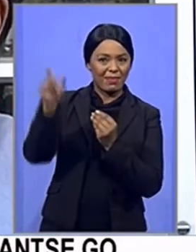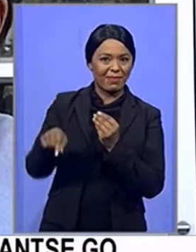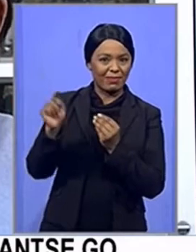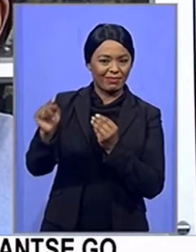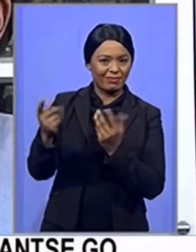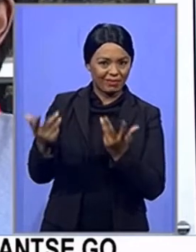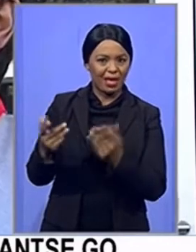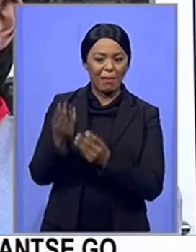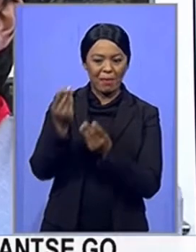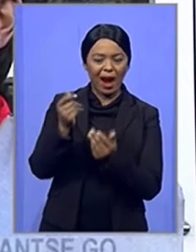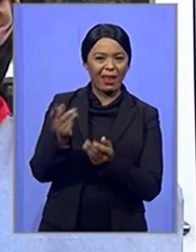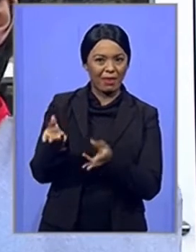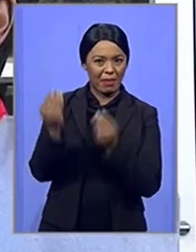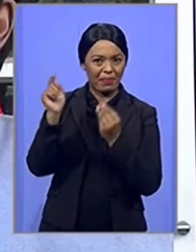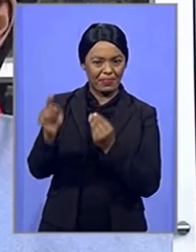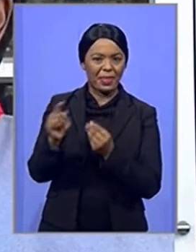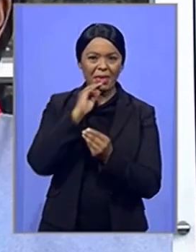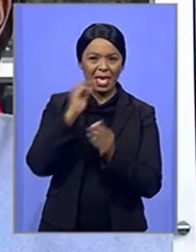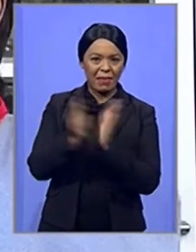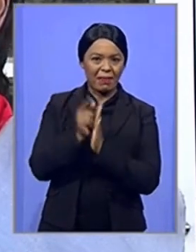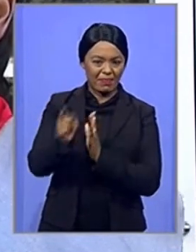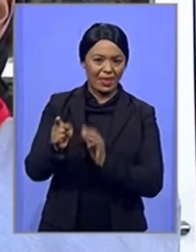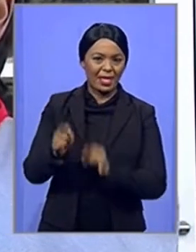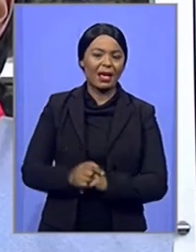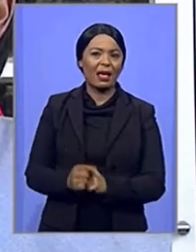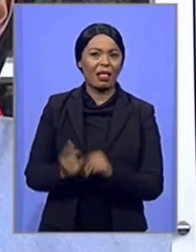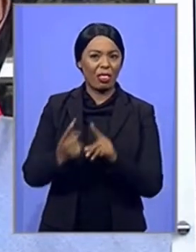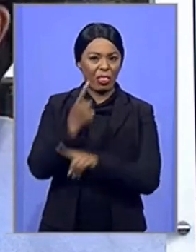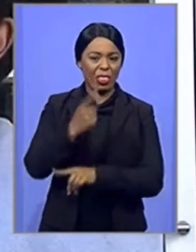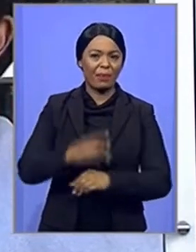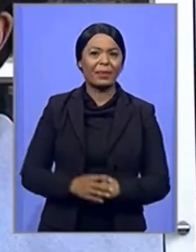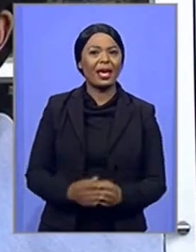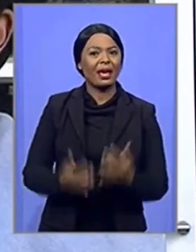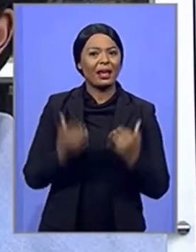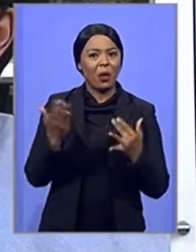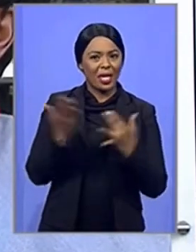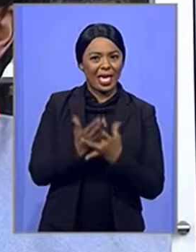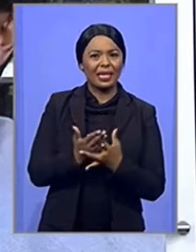particular amount. But what we also are saying with this particular case is that we're going